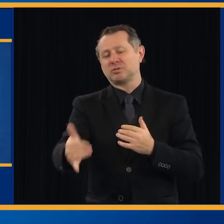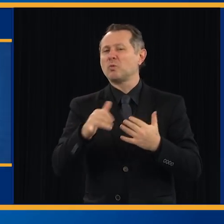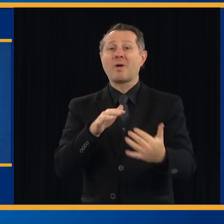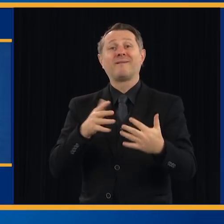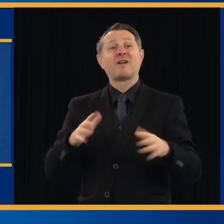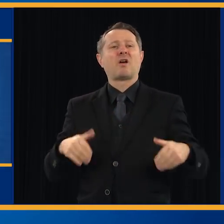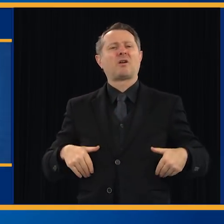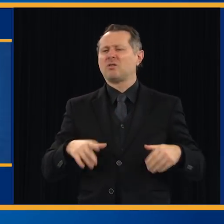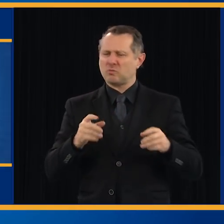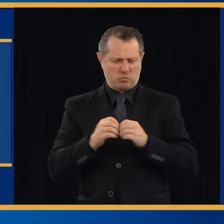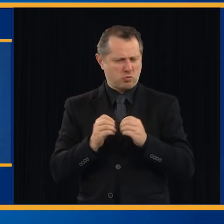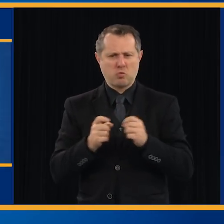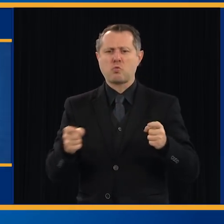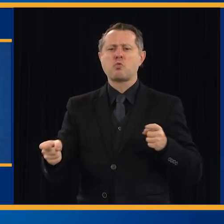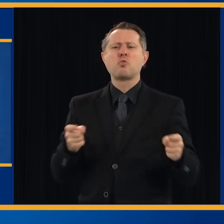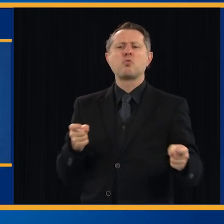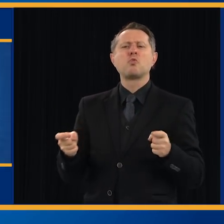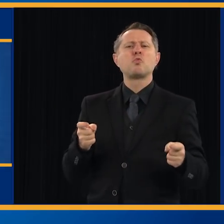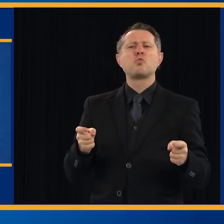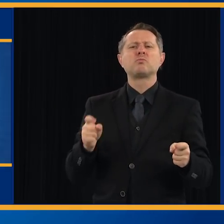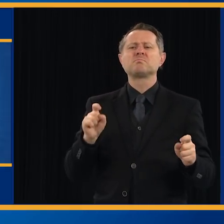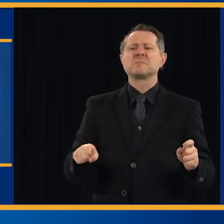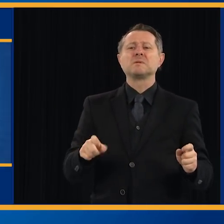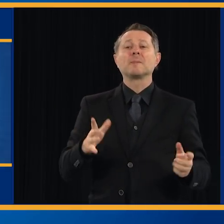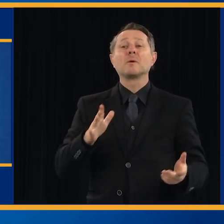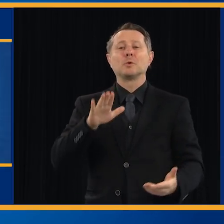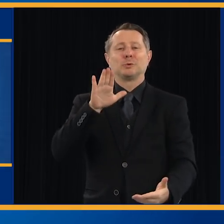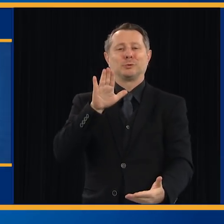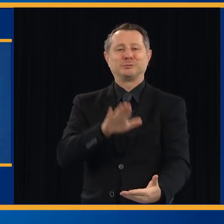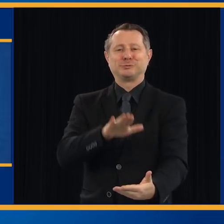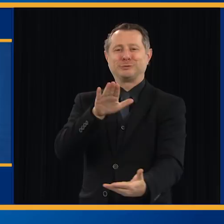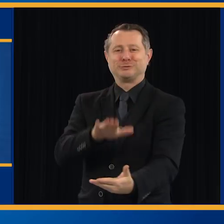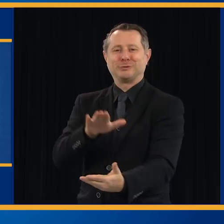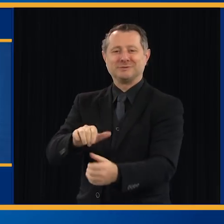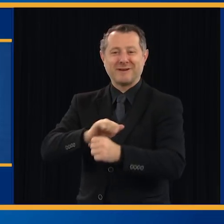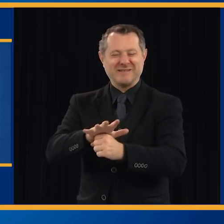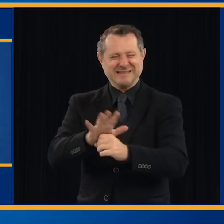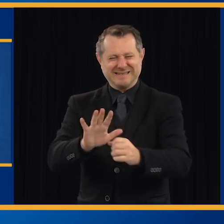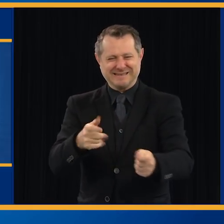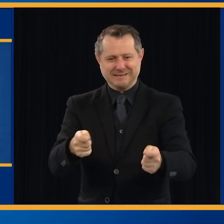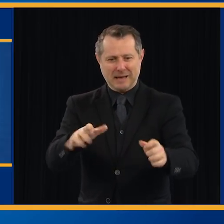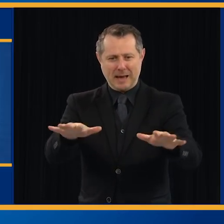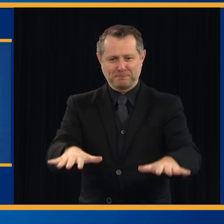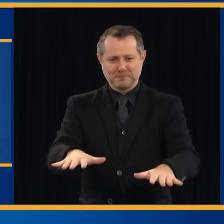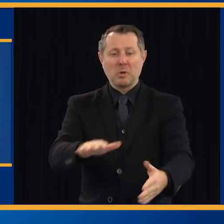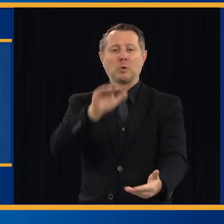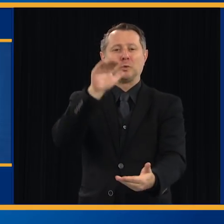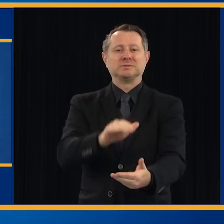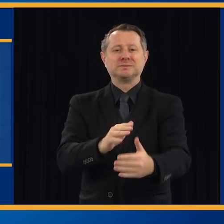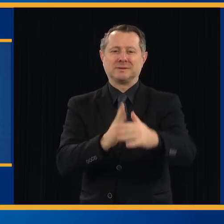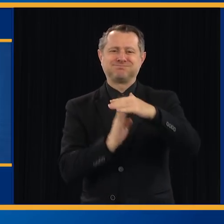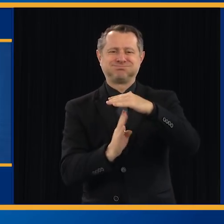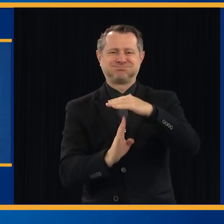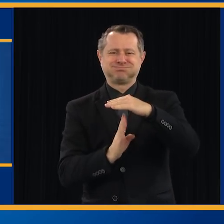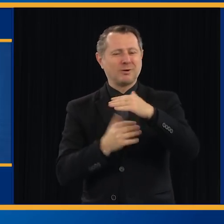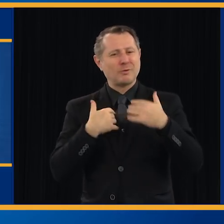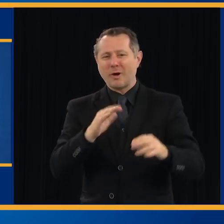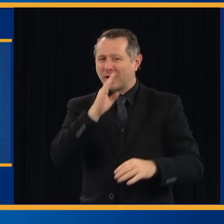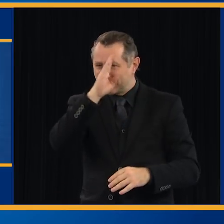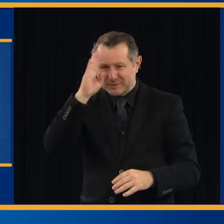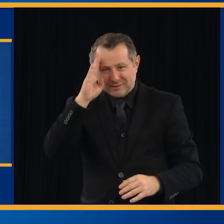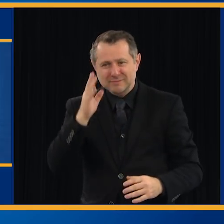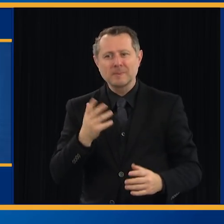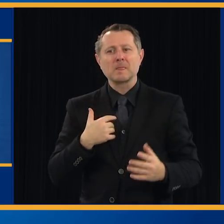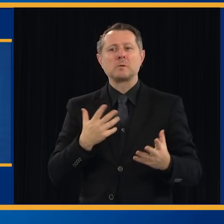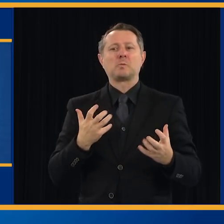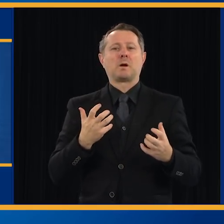that infection rate down, we keep that hospitalization rate down, as we now all get very eager to get on